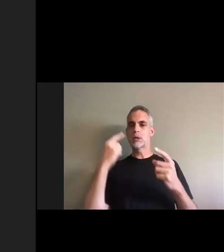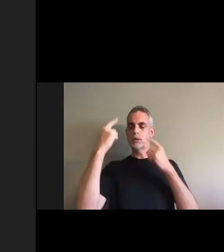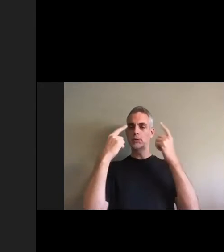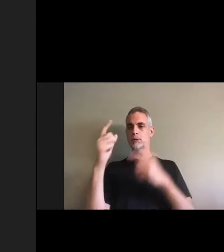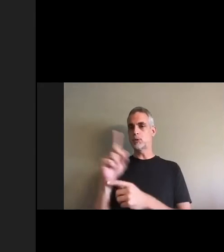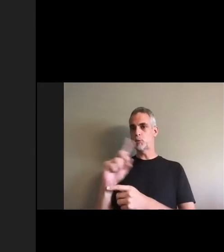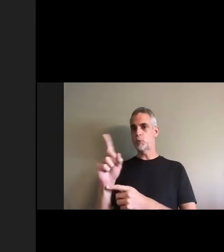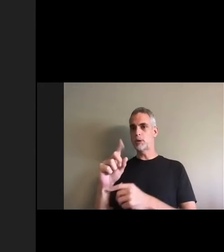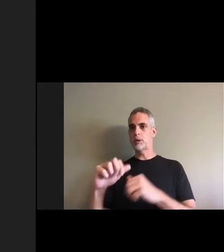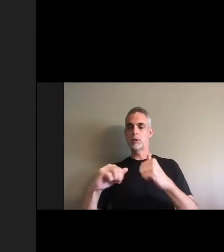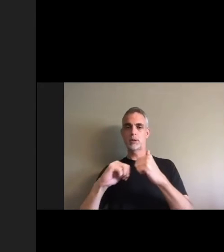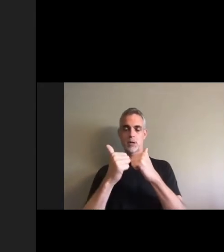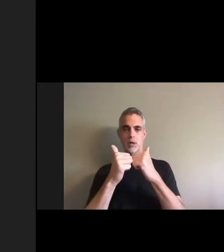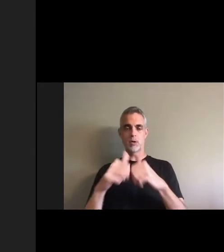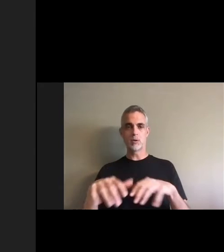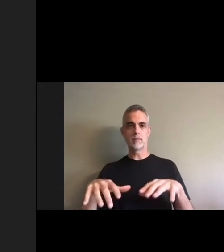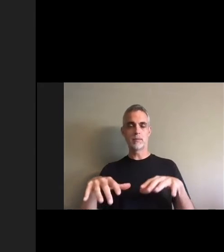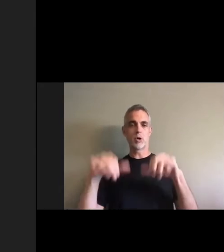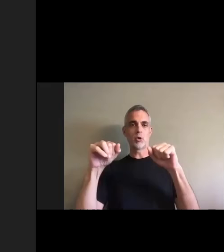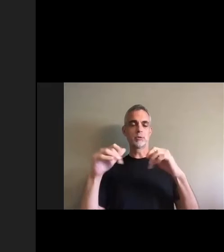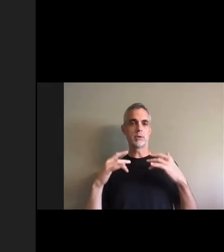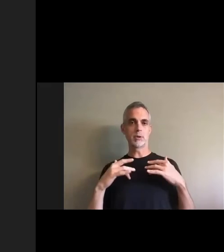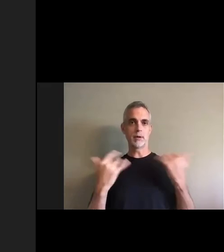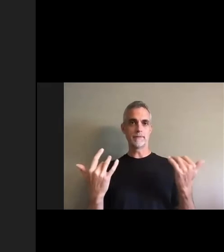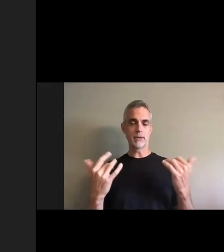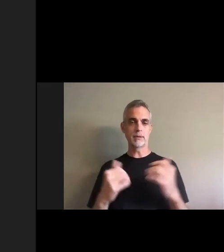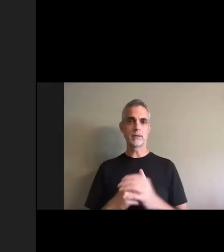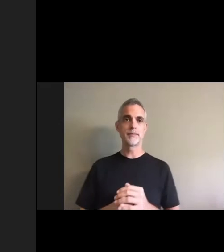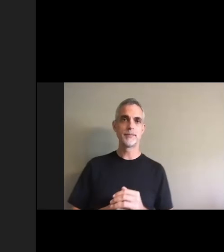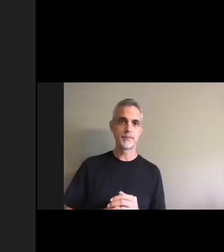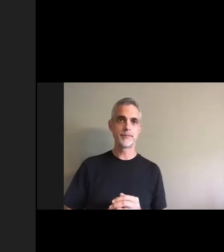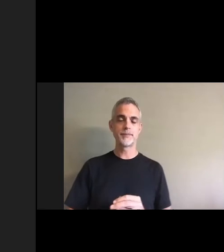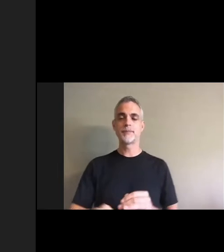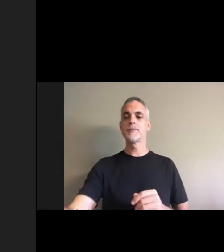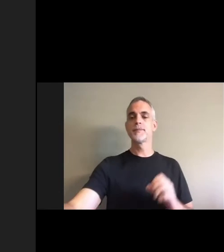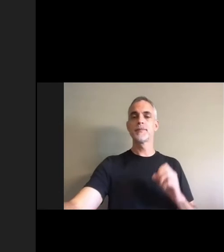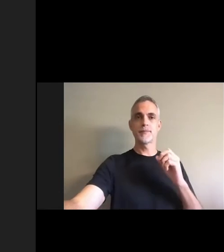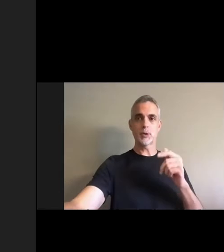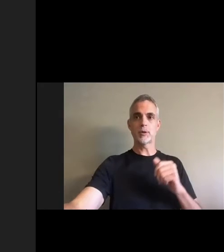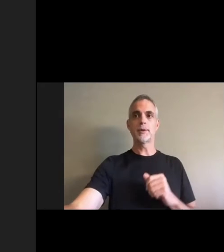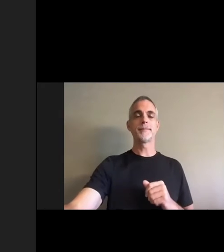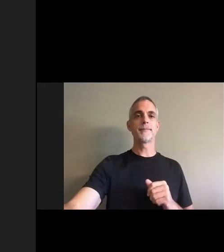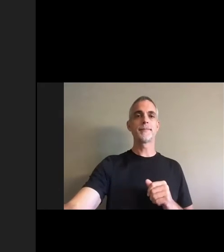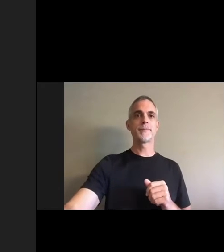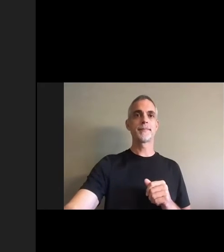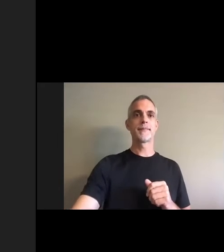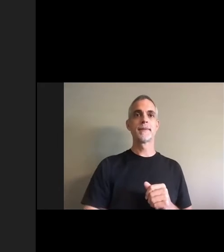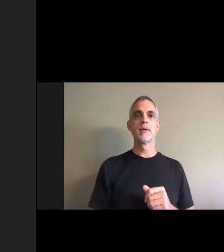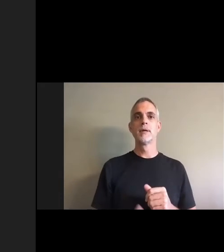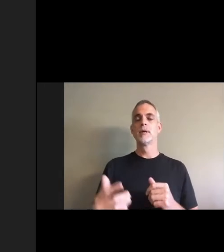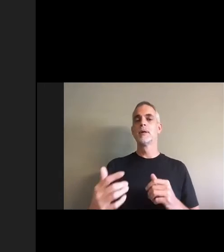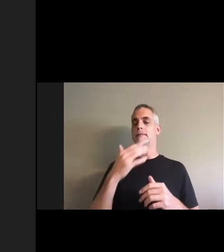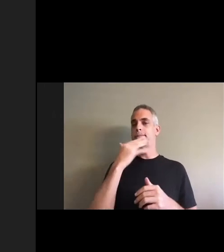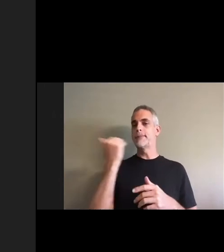And lastly, you want to consider where and how you are hosting your event.